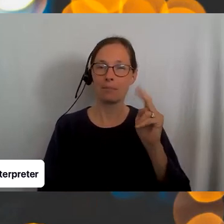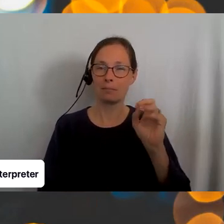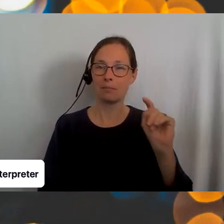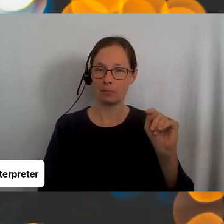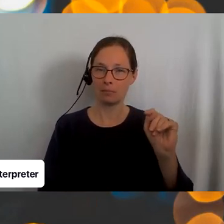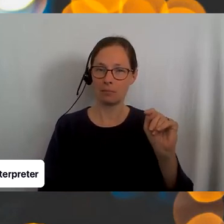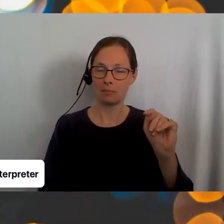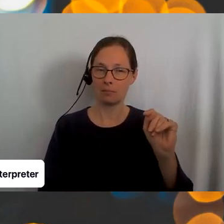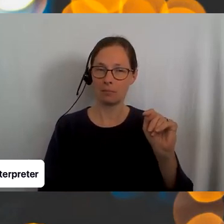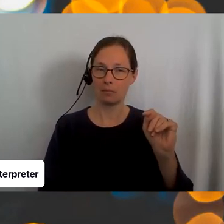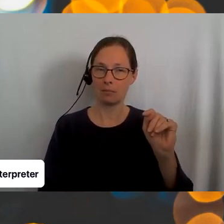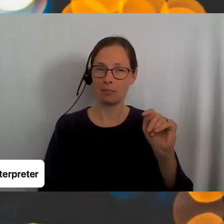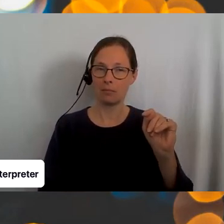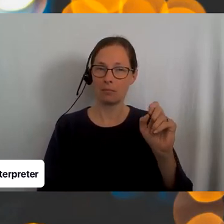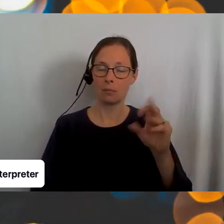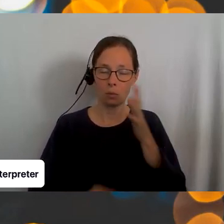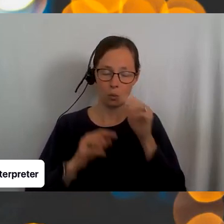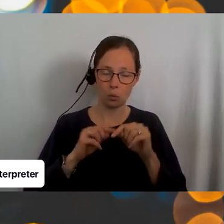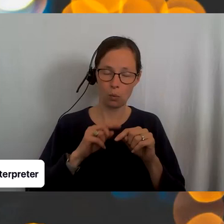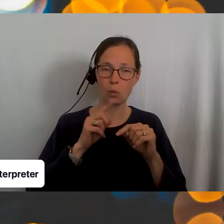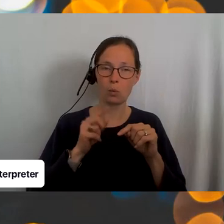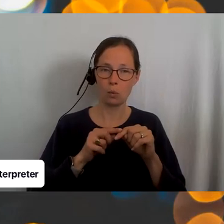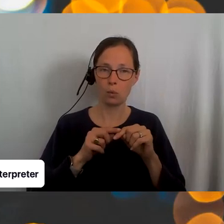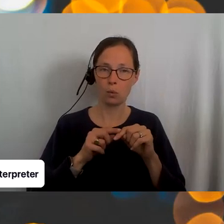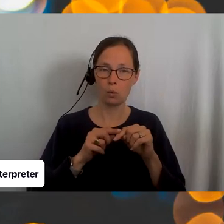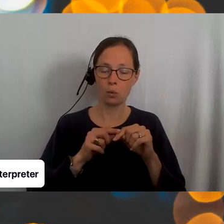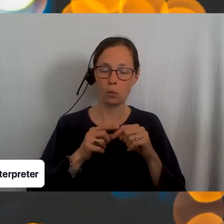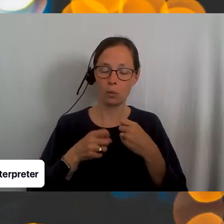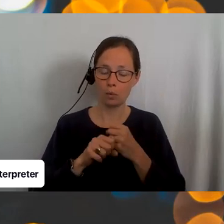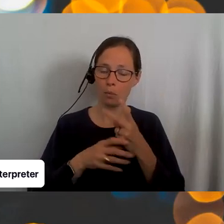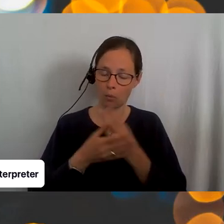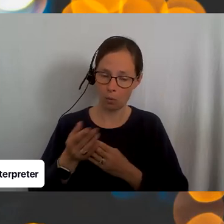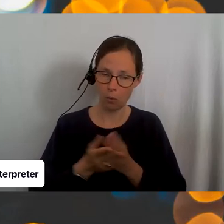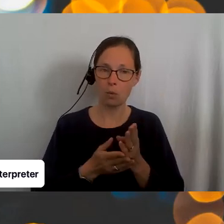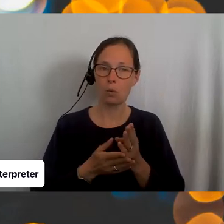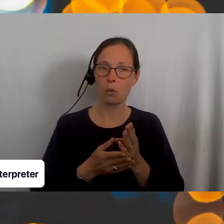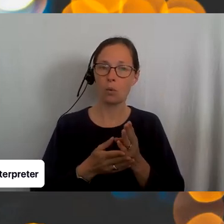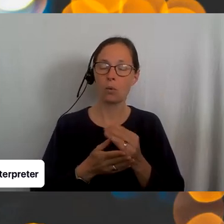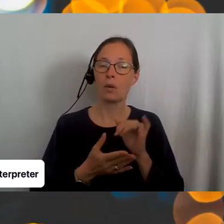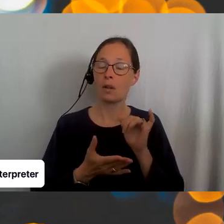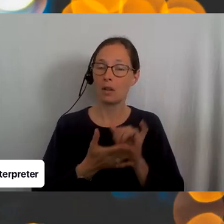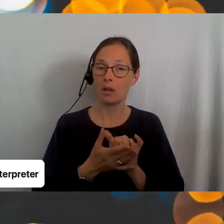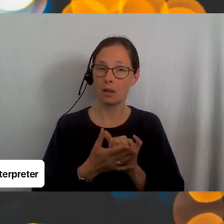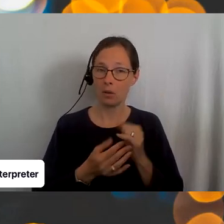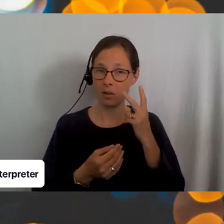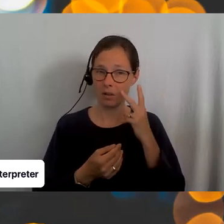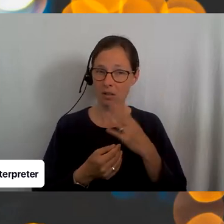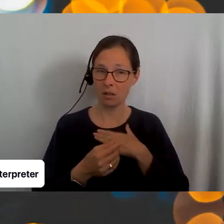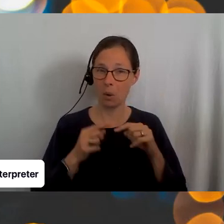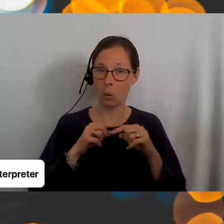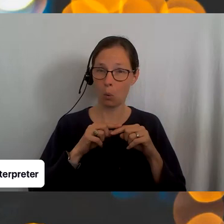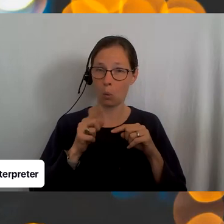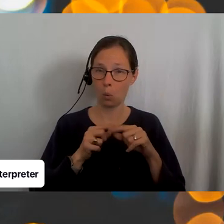and bring both ends through, and then slide that knot. You see the little loopy knot